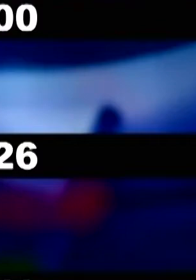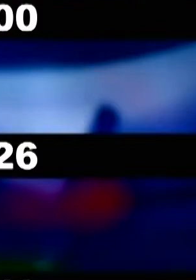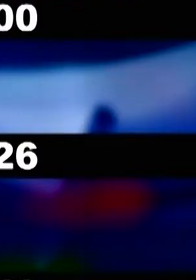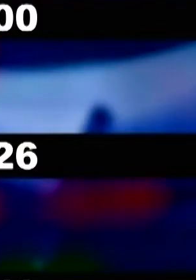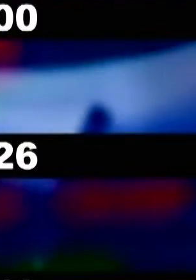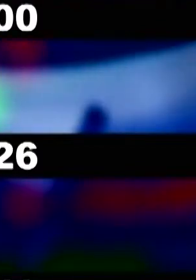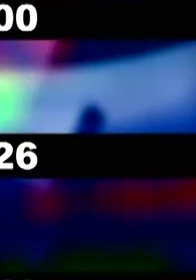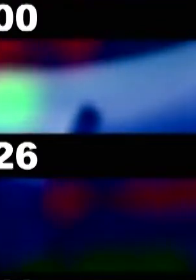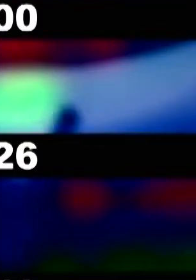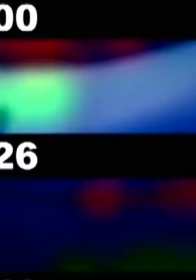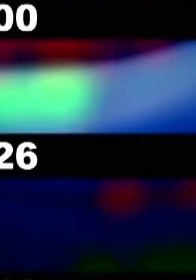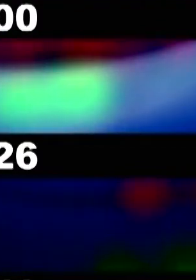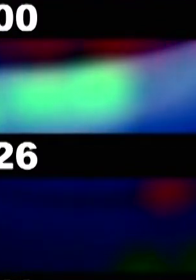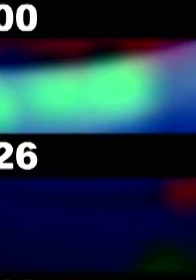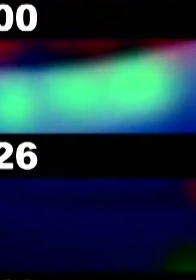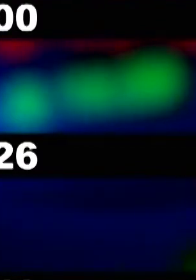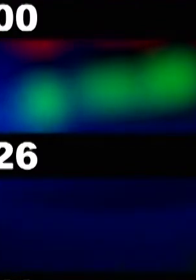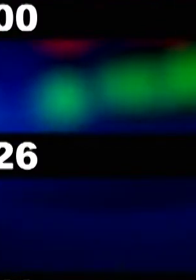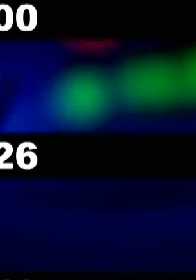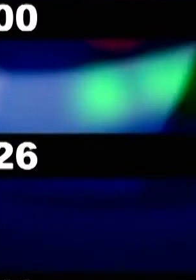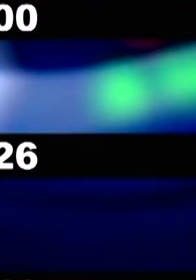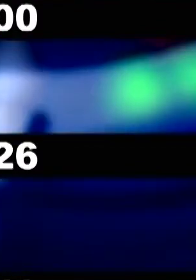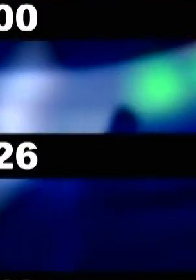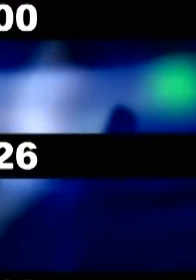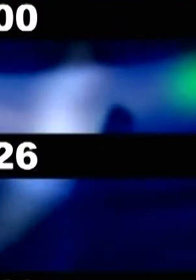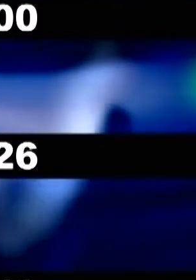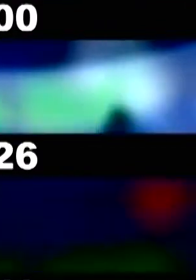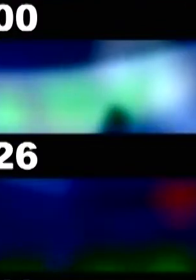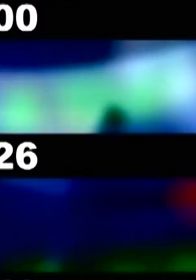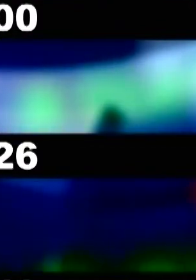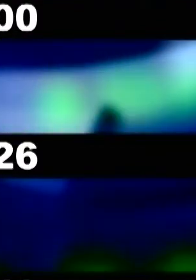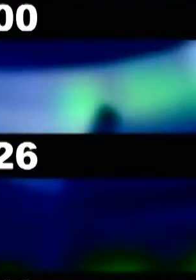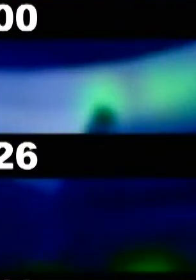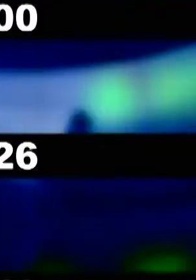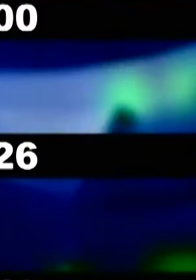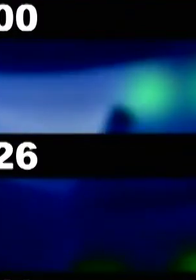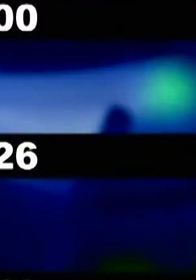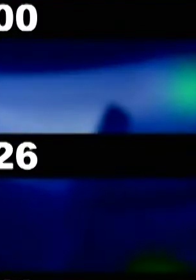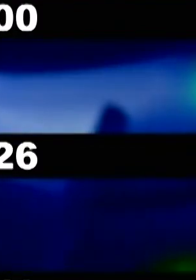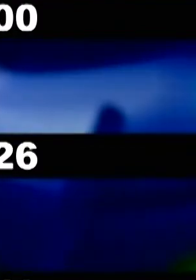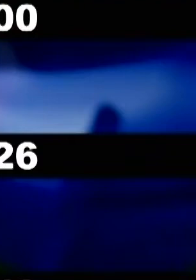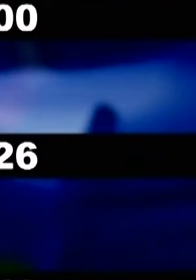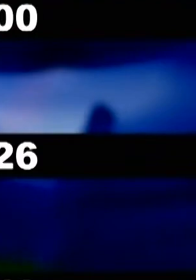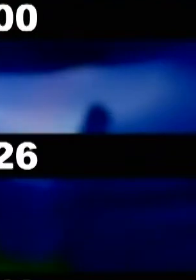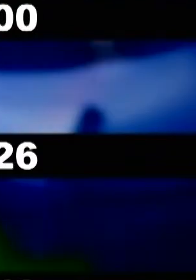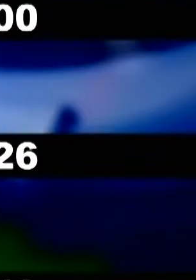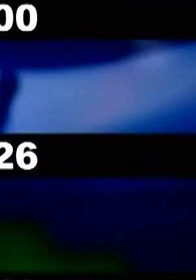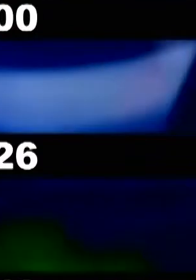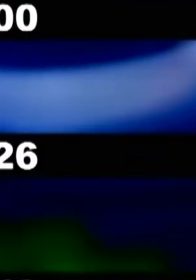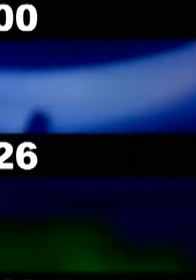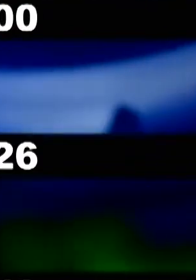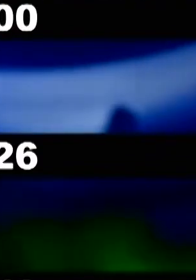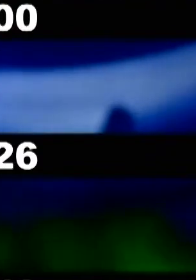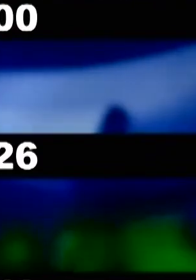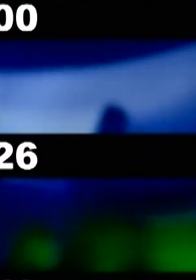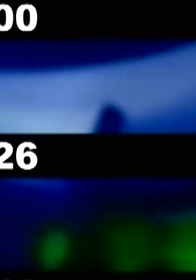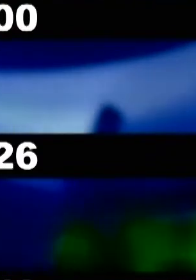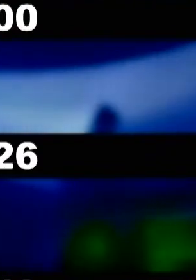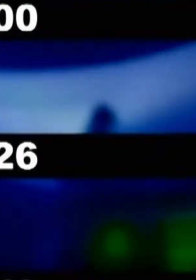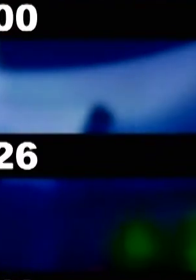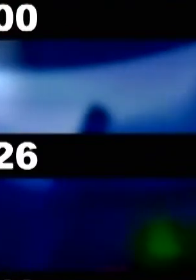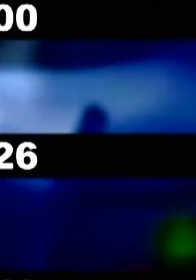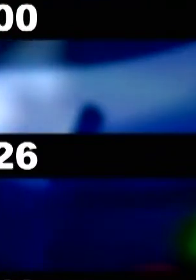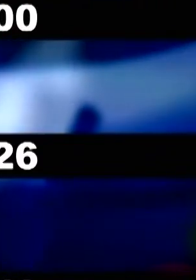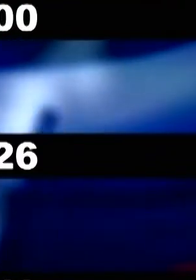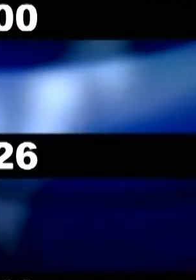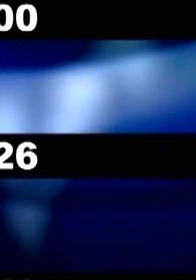Biscuit Company Limited was the volume leader, trading 500 shares at $24 each, and they were followed by Goddard